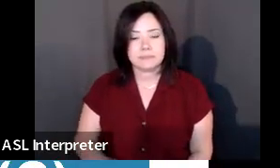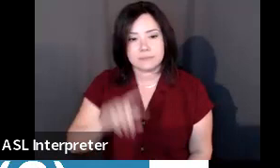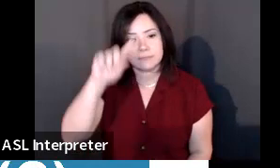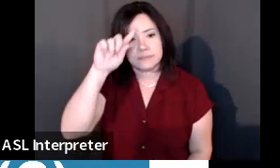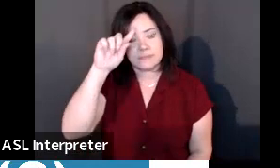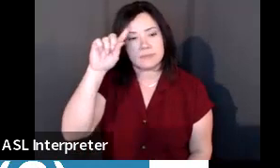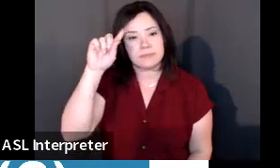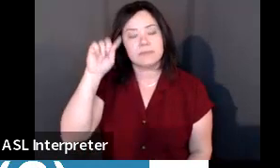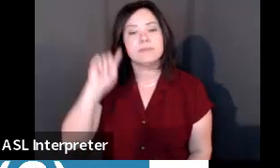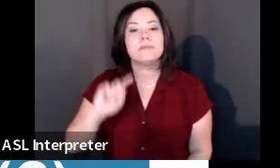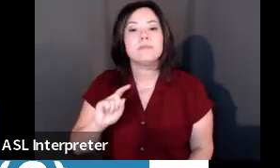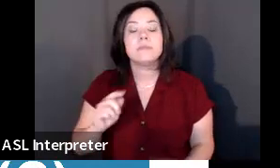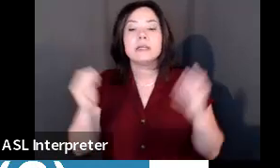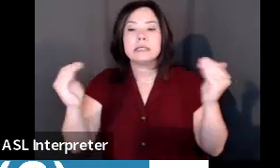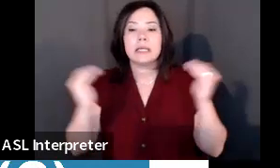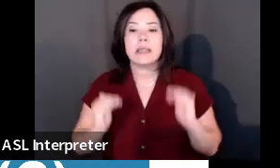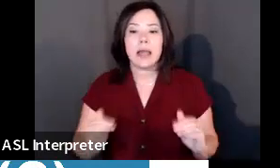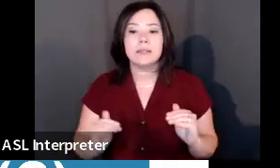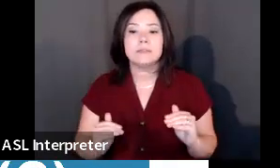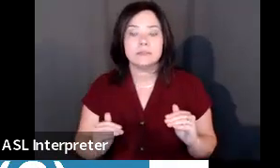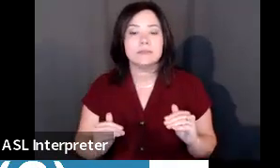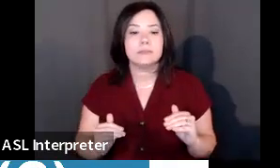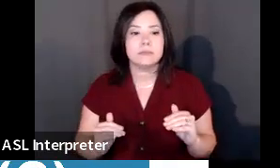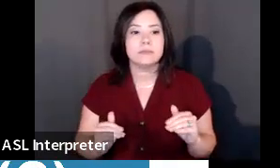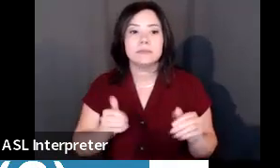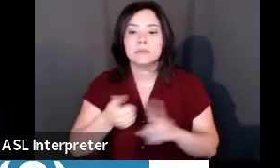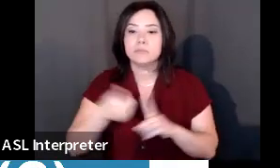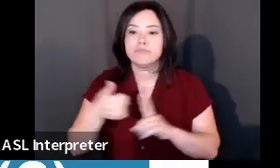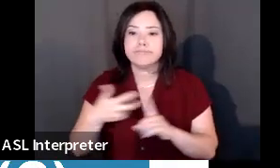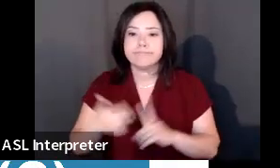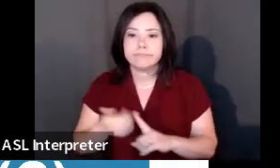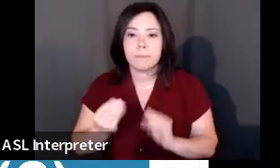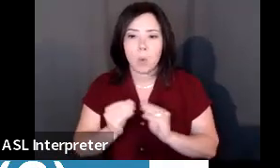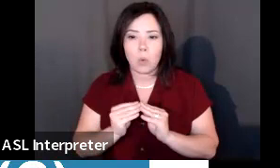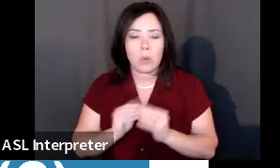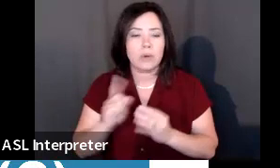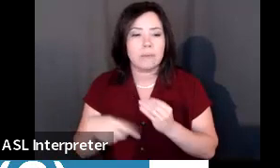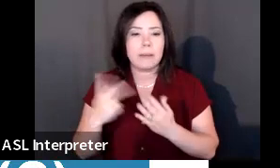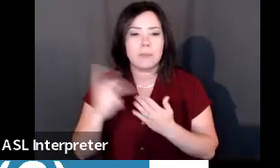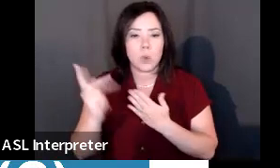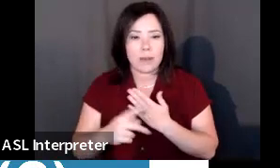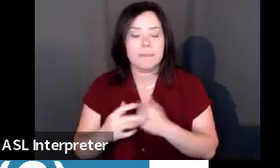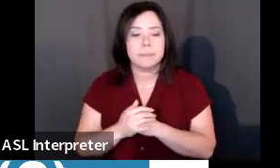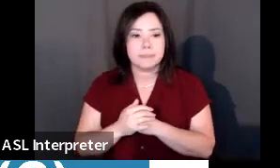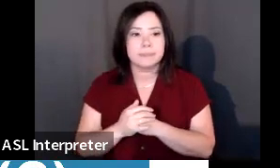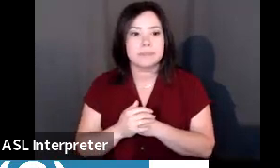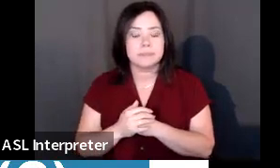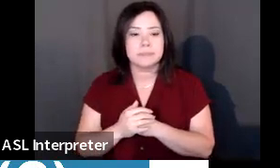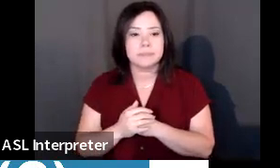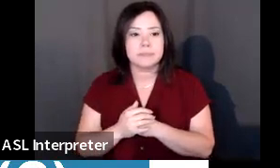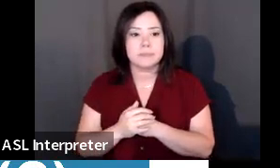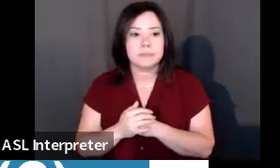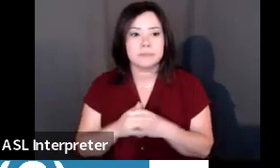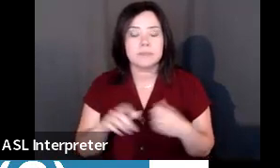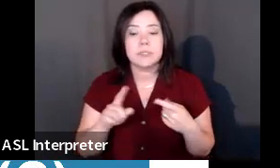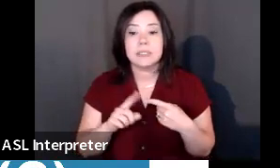And I've switched to the next slide that just goes a little bit more into detail about our program. So I'll just go through that quickly.